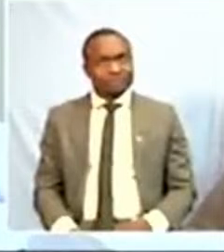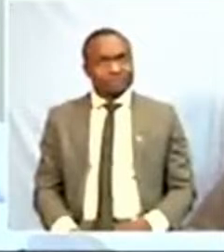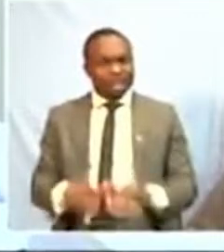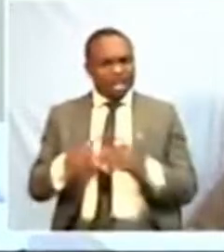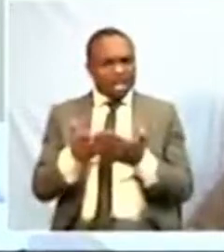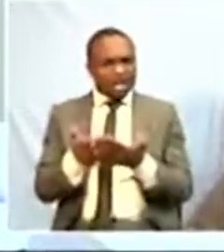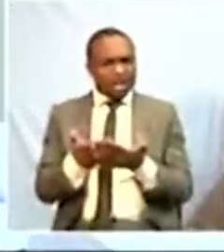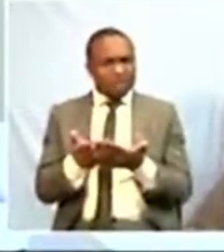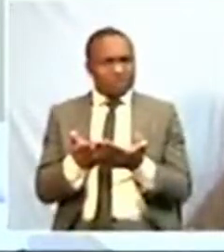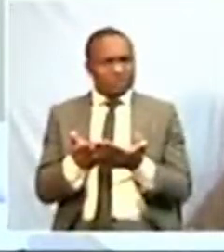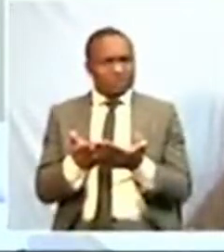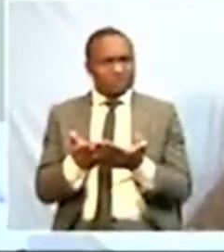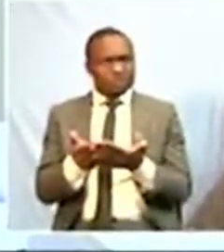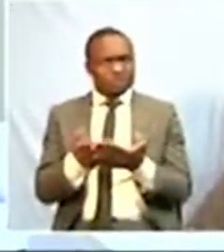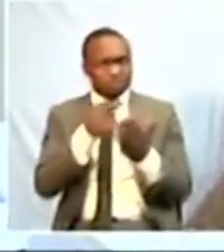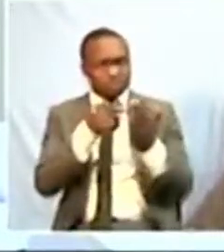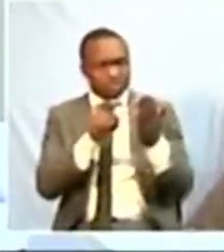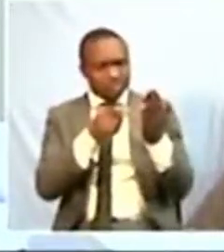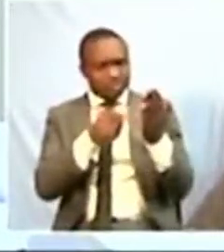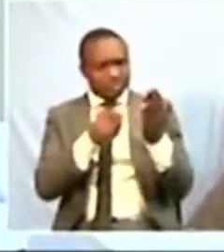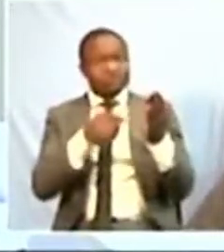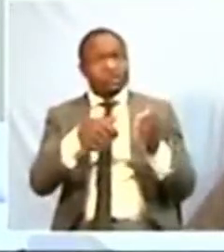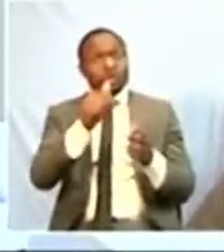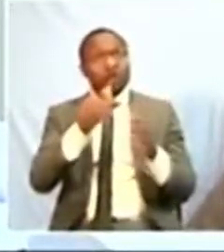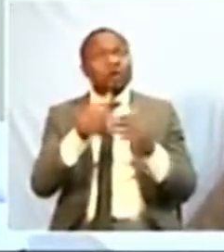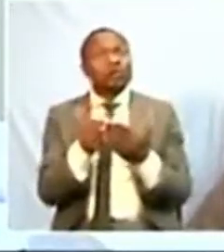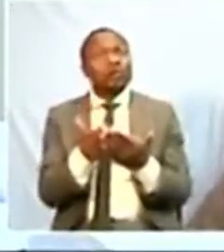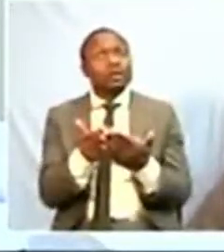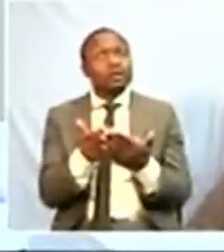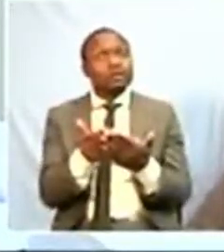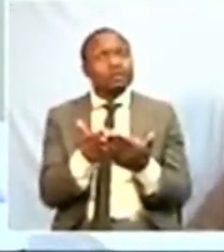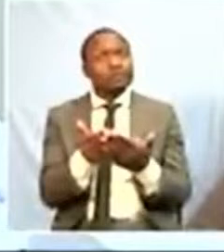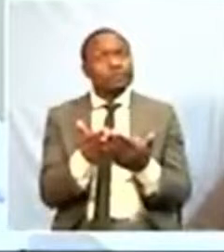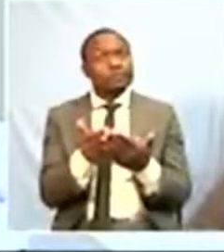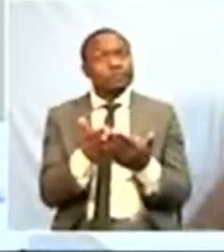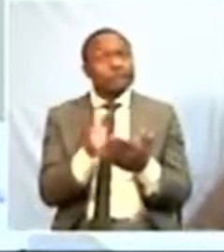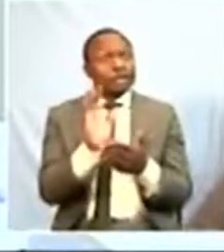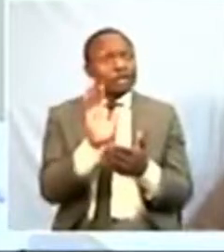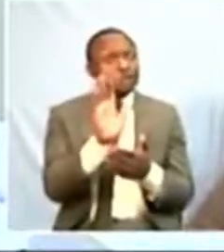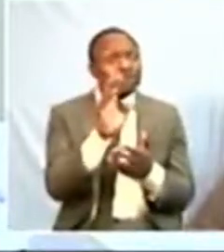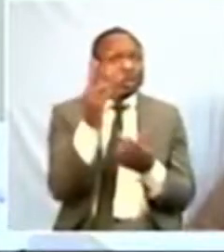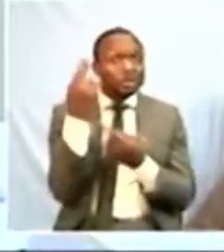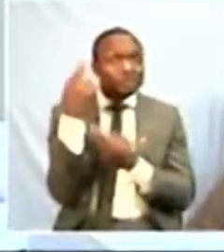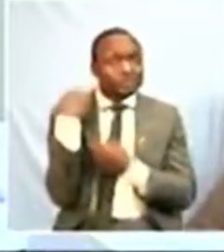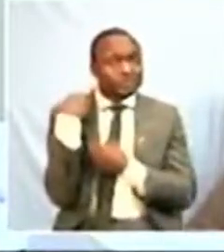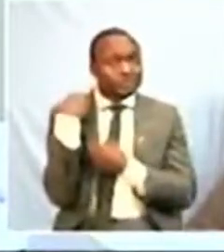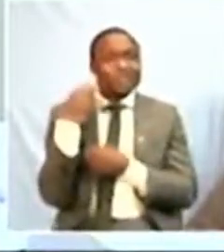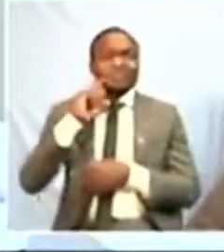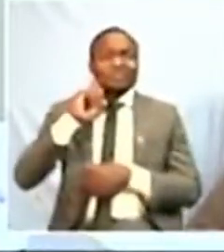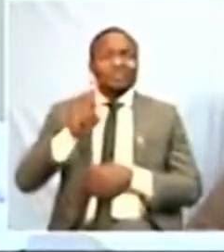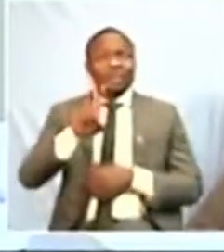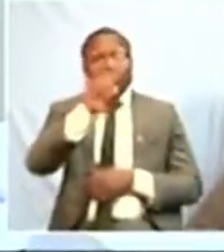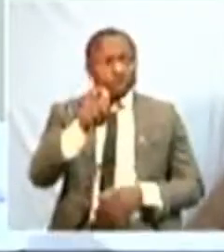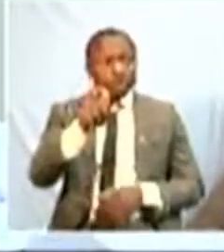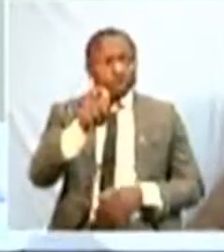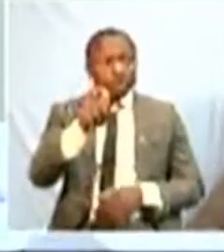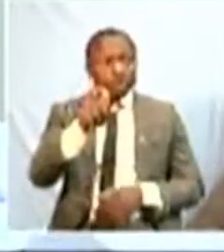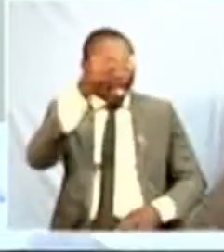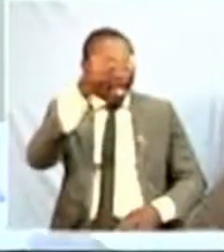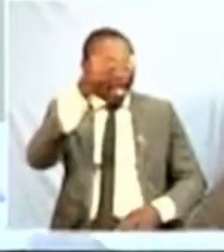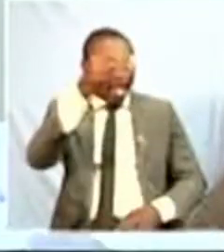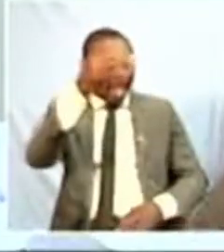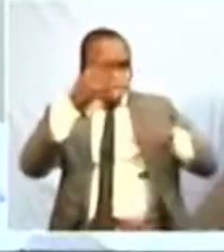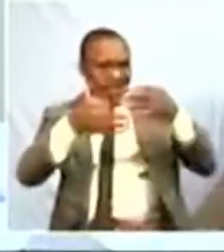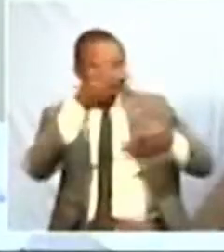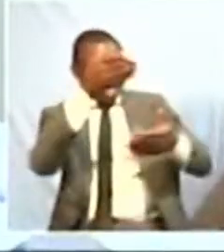How do we rate ourselves? It's an indictment on your part. You have to question yourselves. If